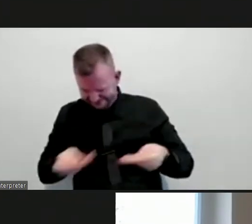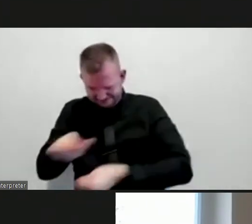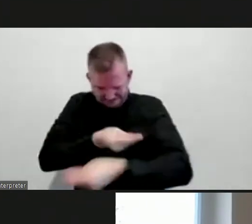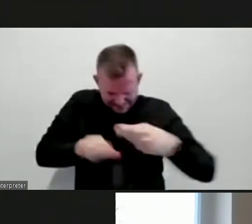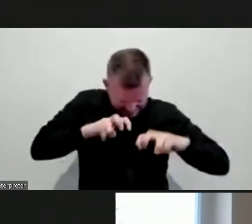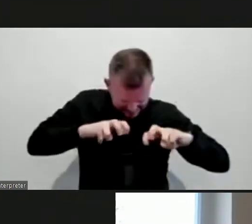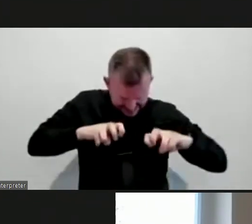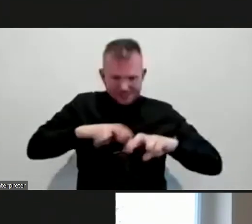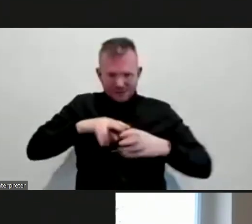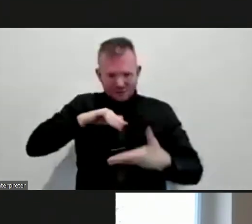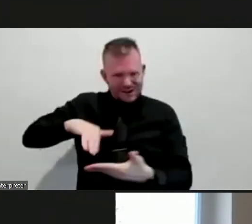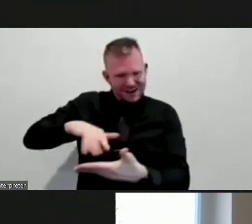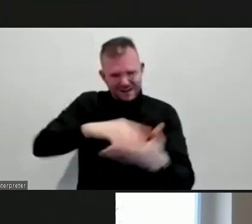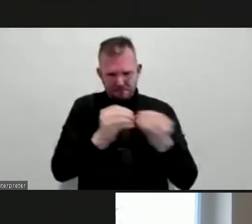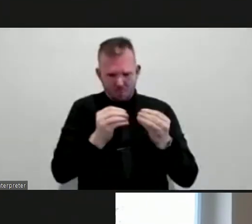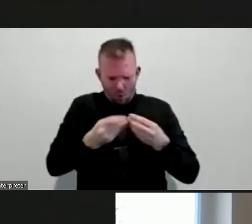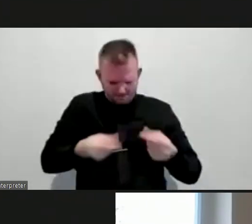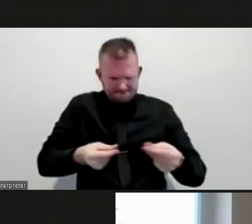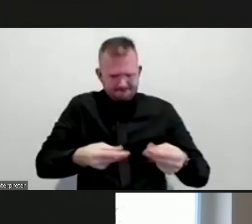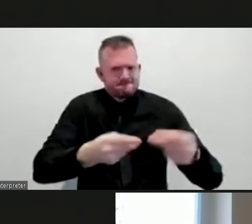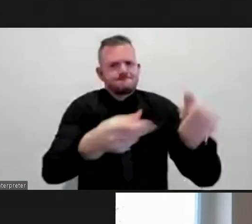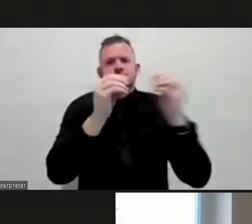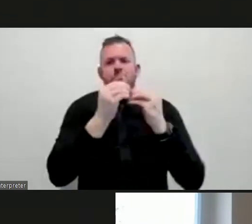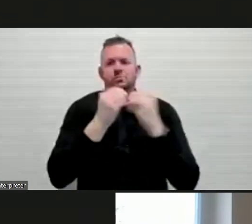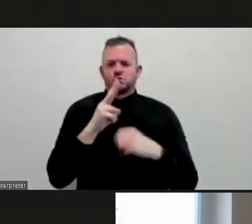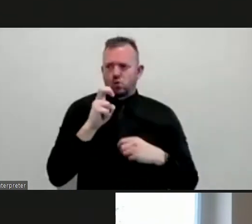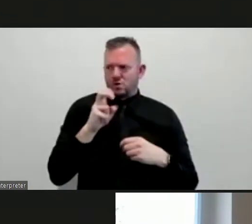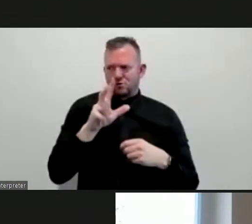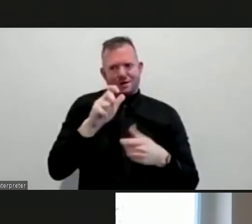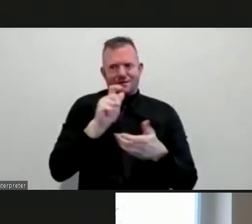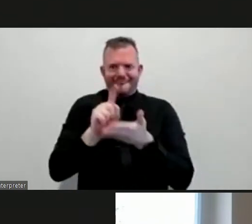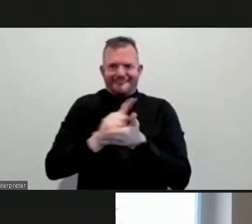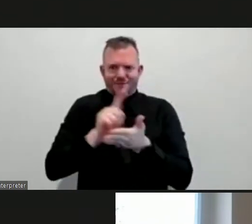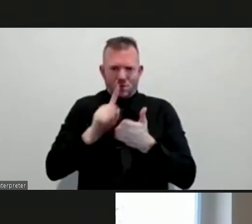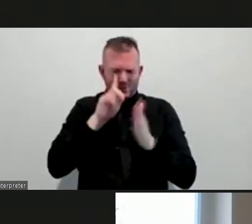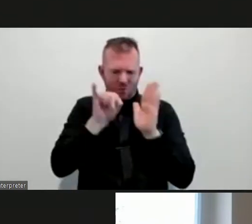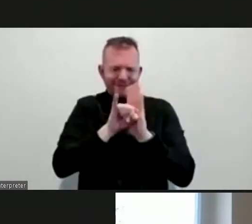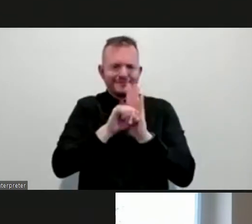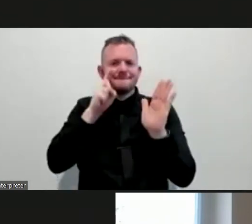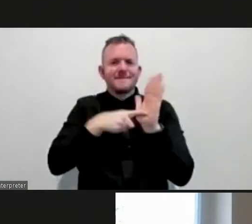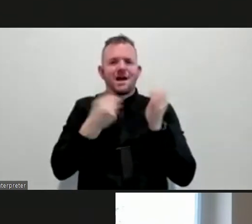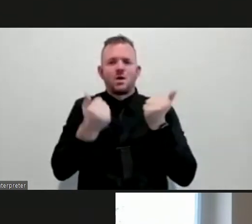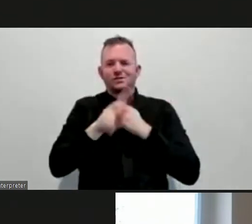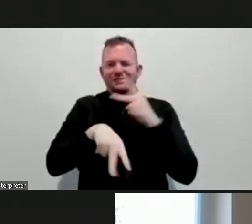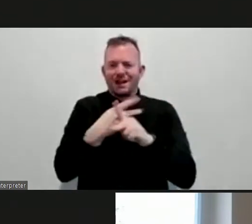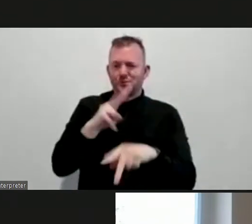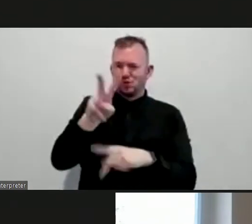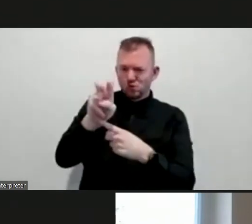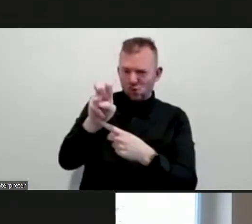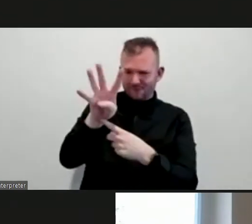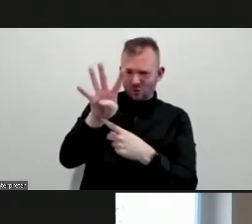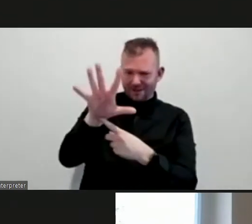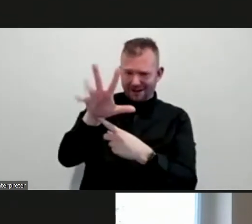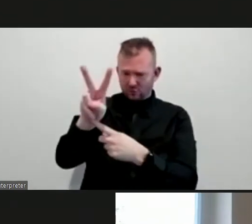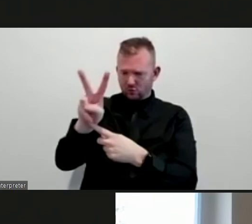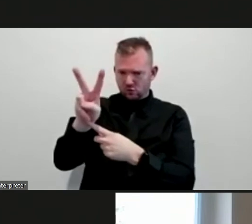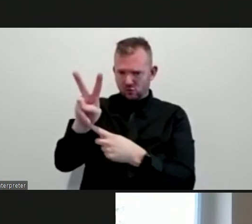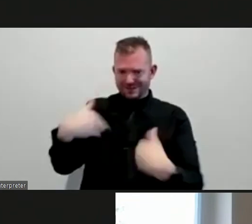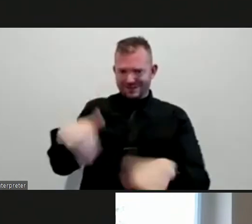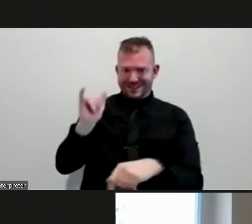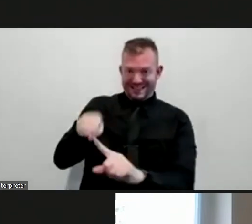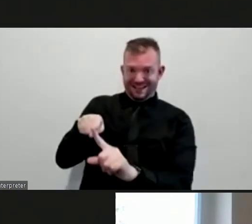different than the B117 variant. So that's really how we're identifying these L452R variants in the state. And the way that we're